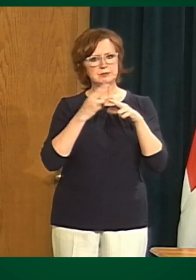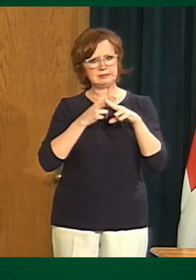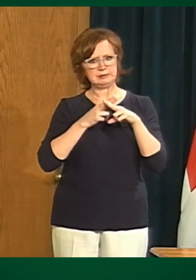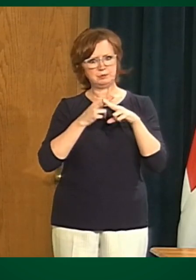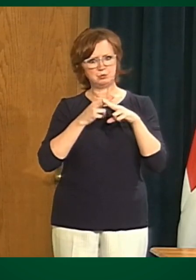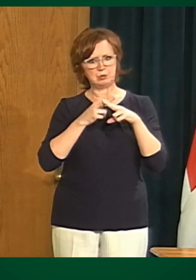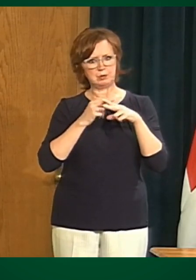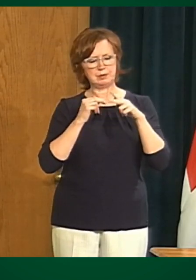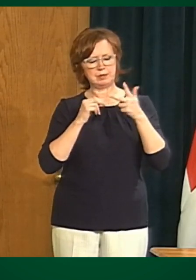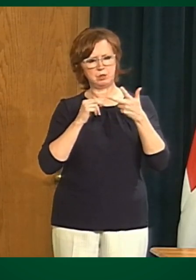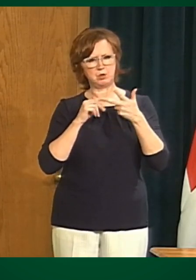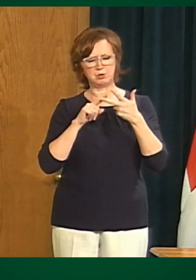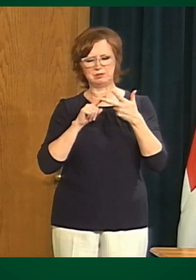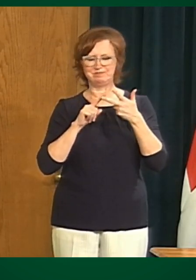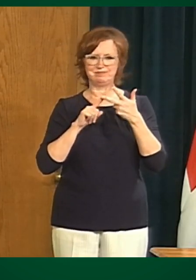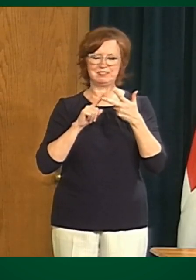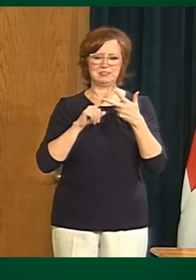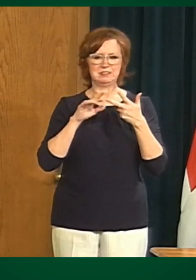capacity